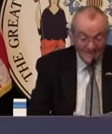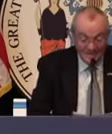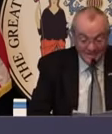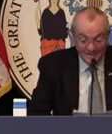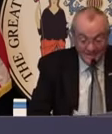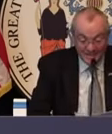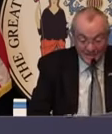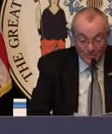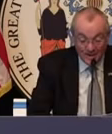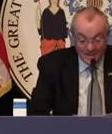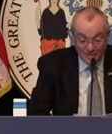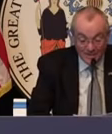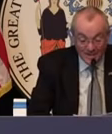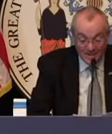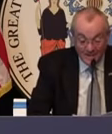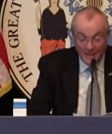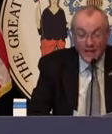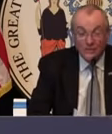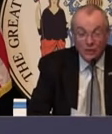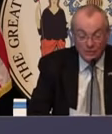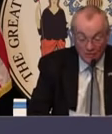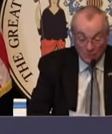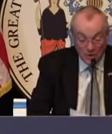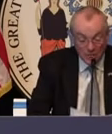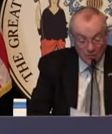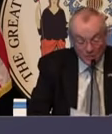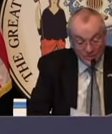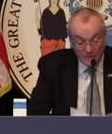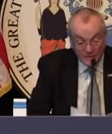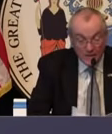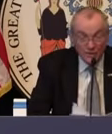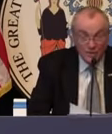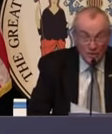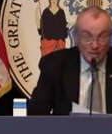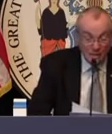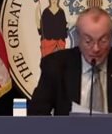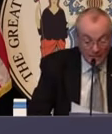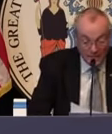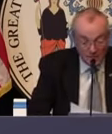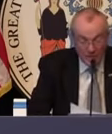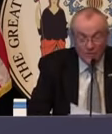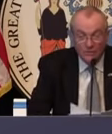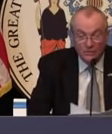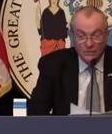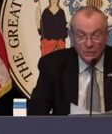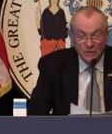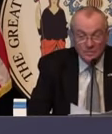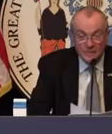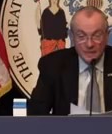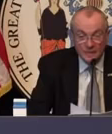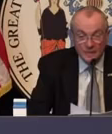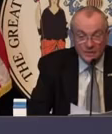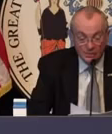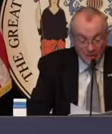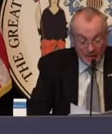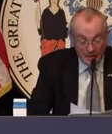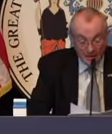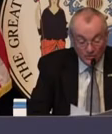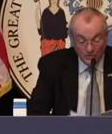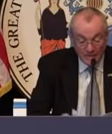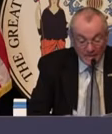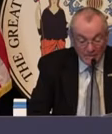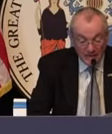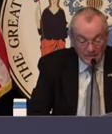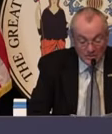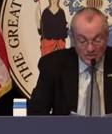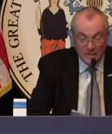156,628. I didn't get that right yesterday. That's all since March 4th. Here's a trend line of the new cases. You can see that.